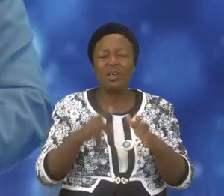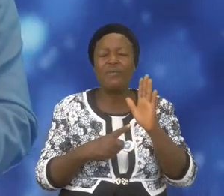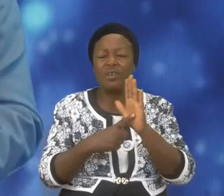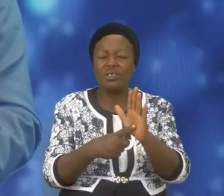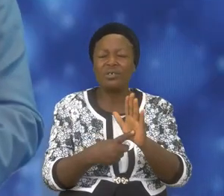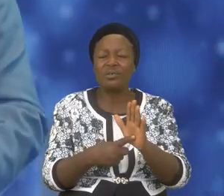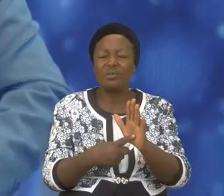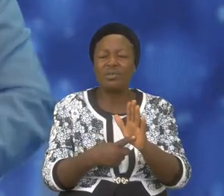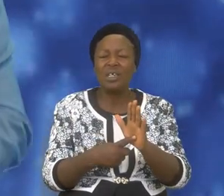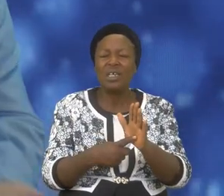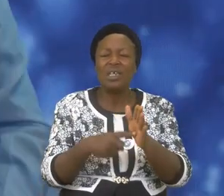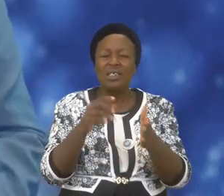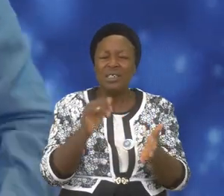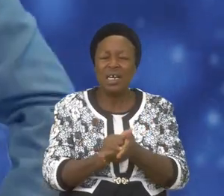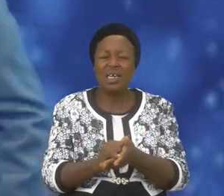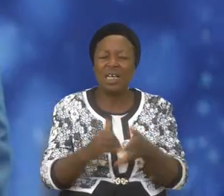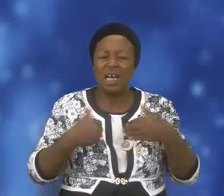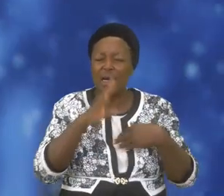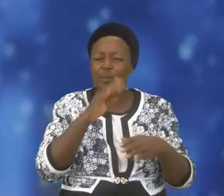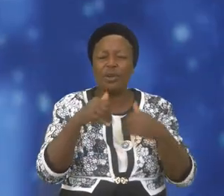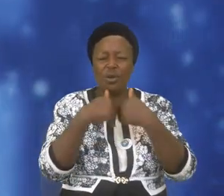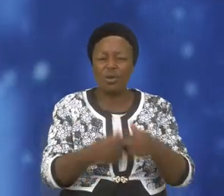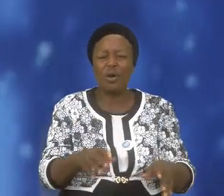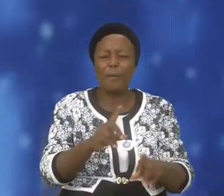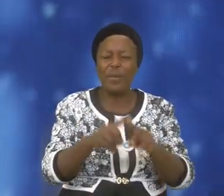have recovered, you have revealed